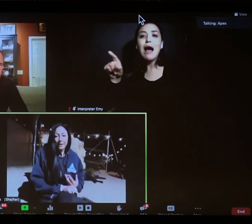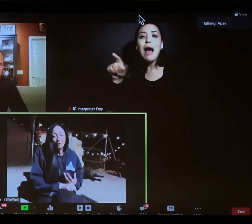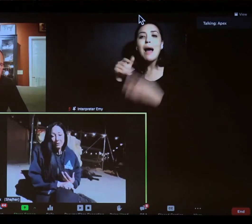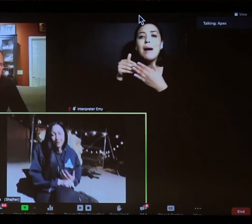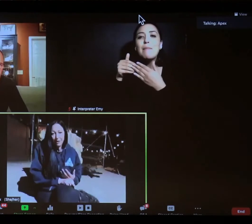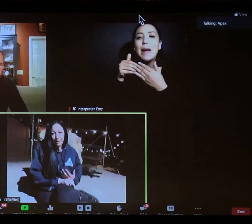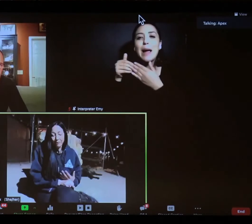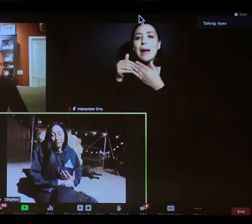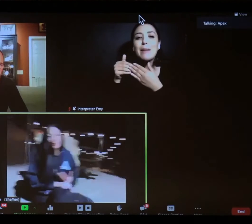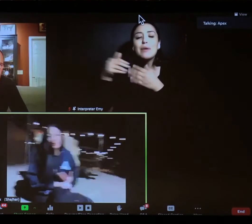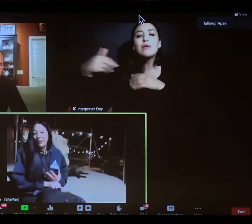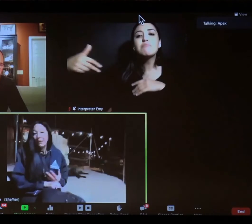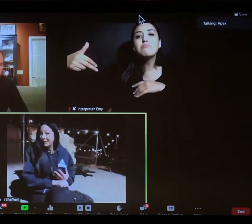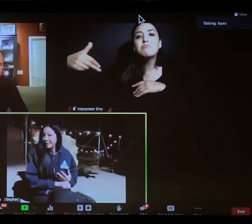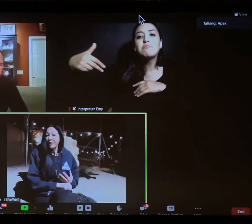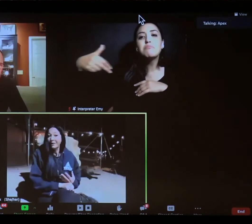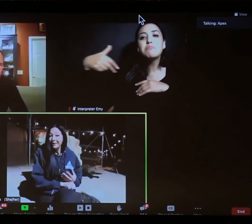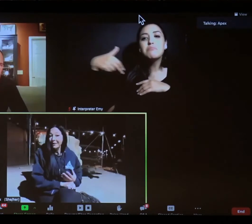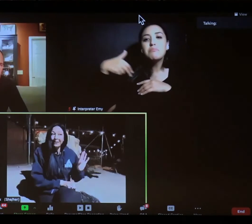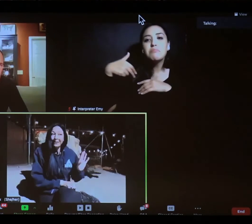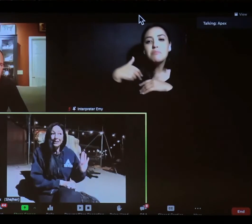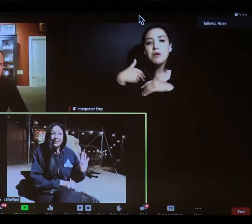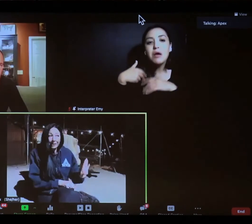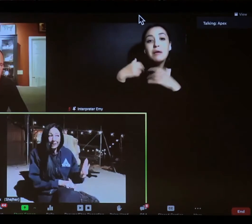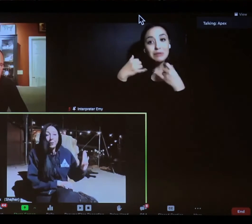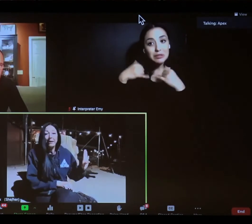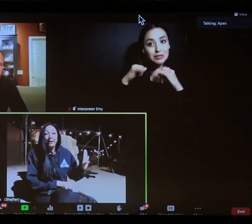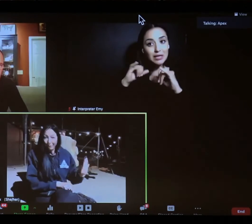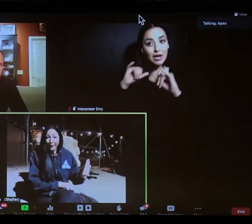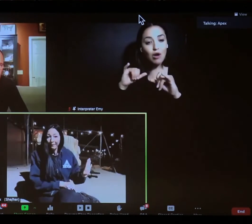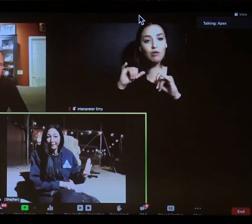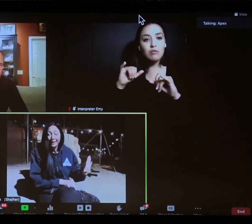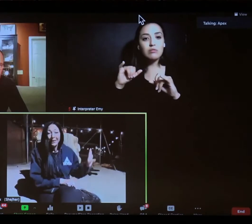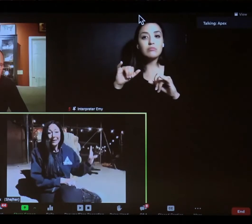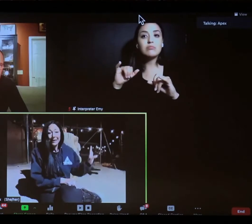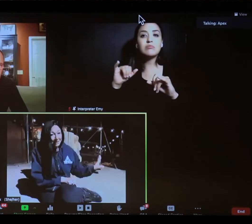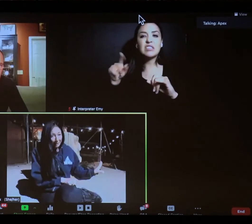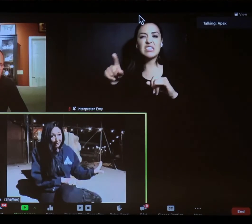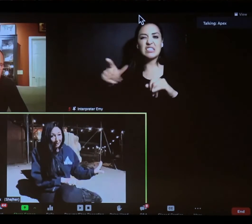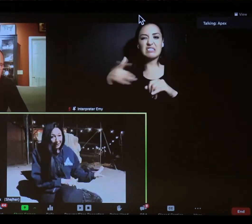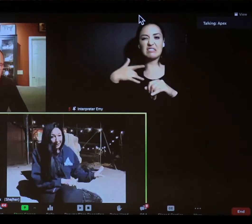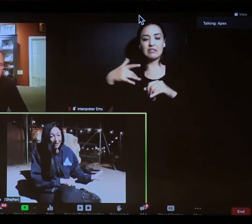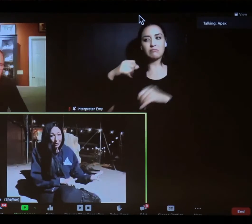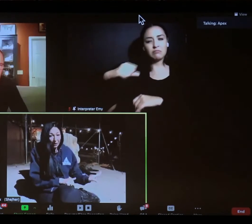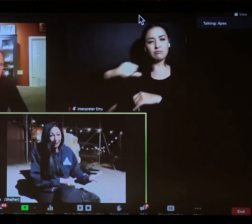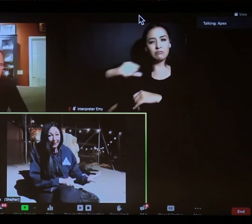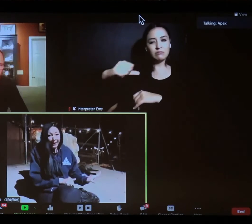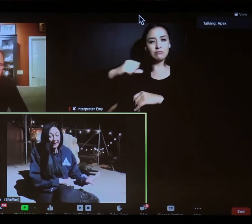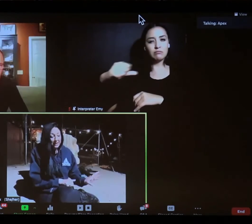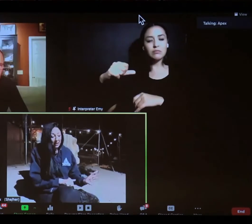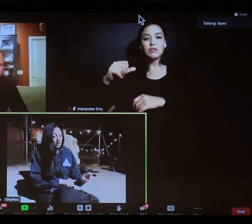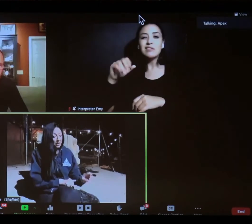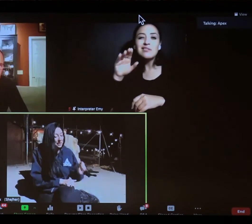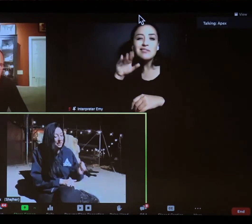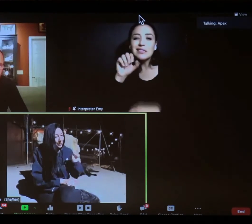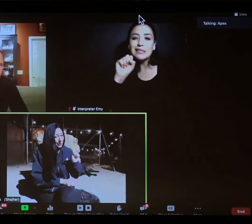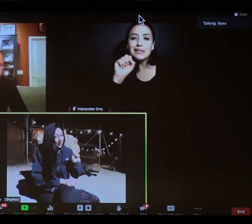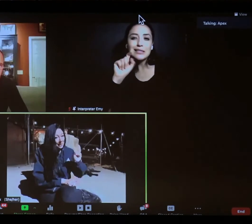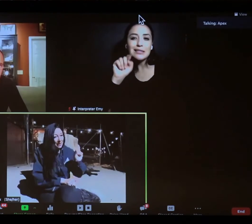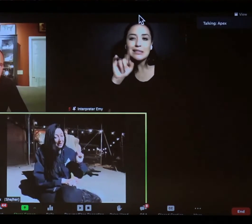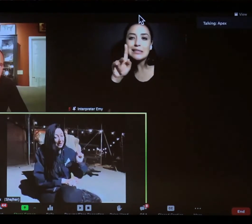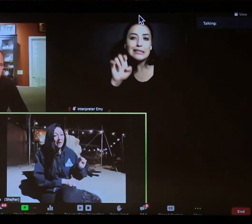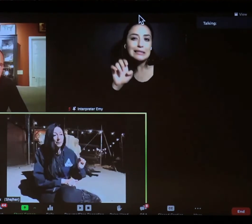was kind of nice. But he's very wary of men, and Steve is still having to work on that, and so we just take it baby steps